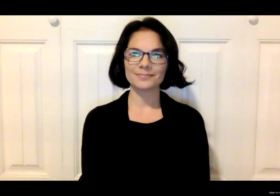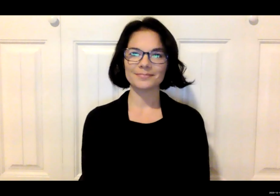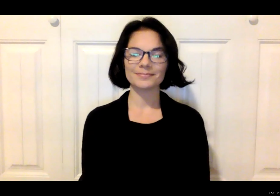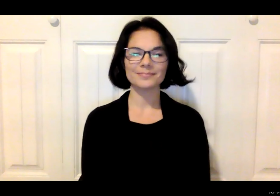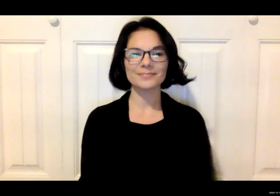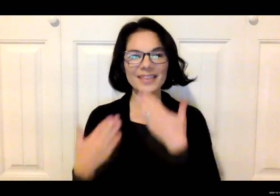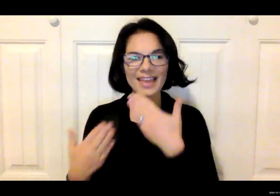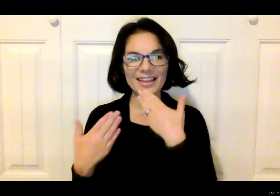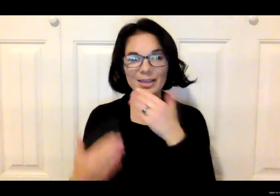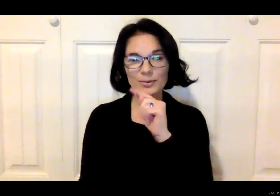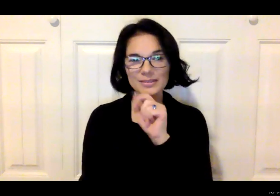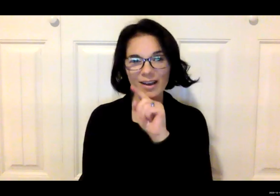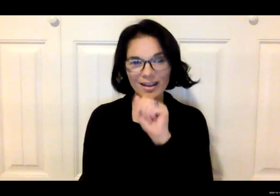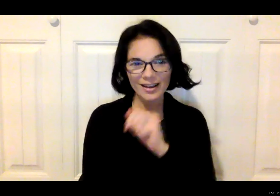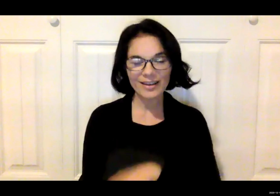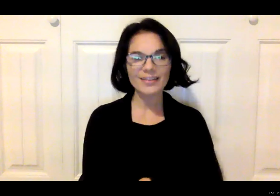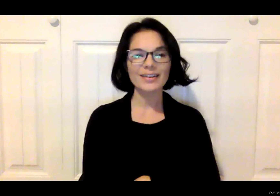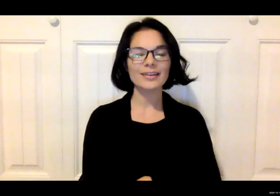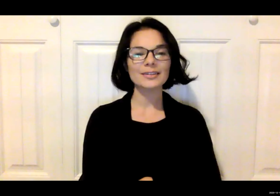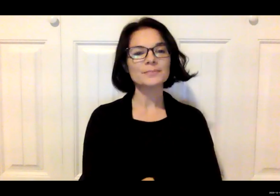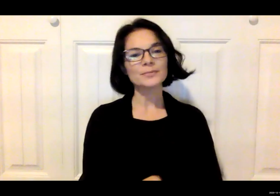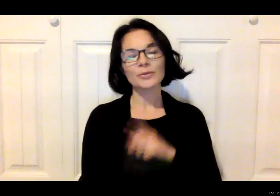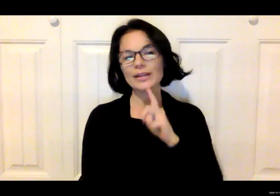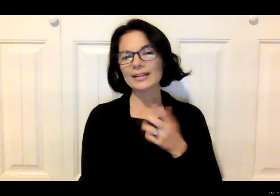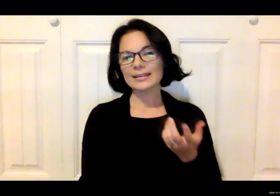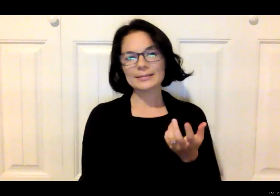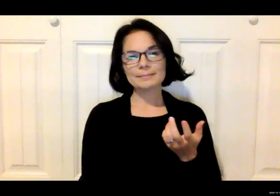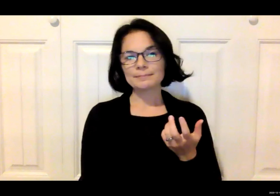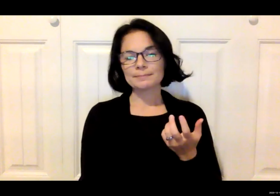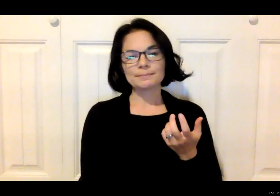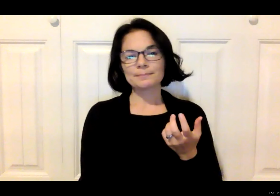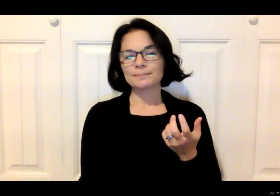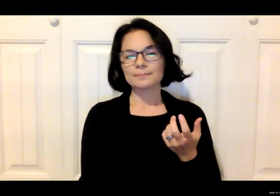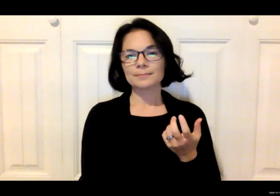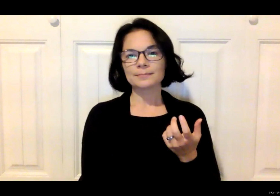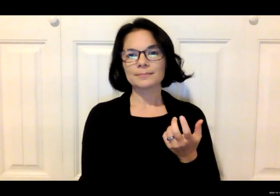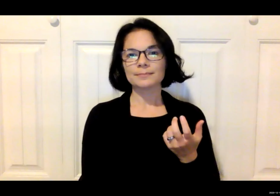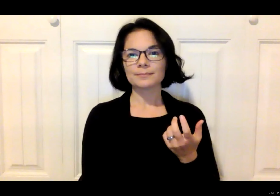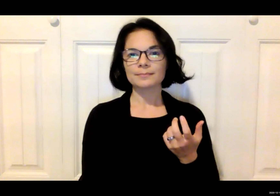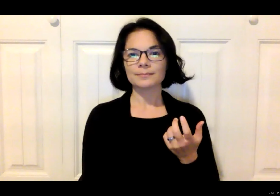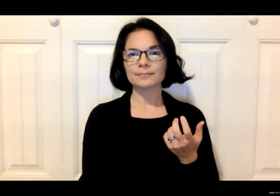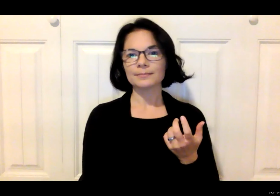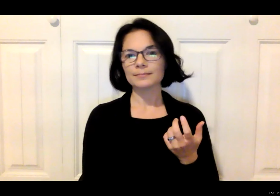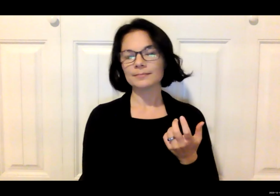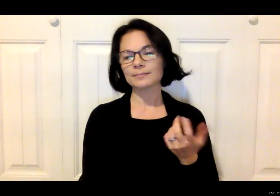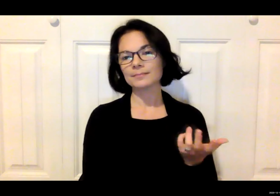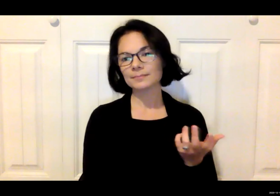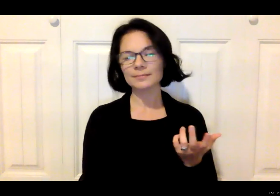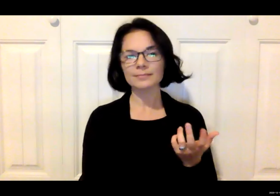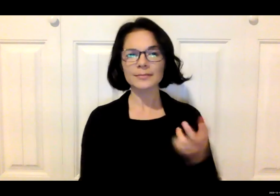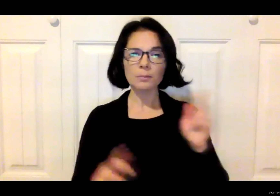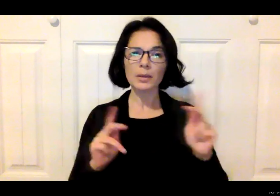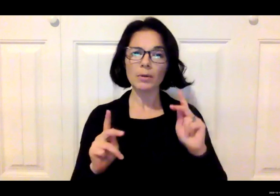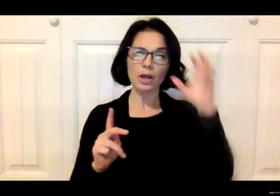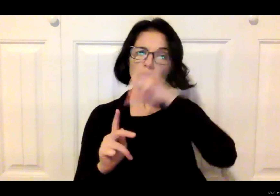Thank you, Tana. Yeah, it's so easy to think of being a guinea pig